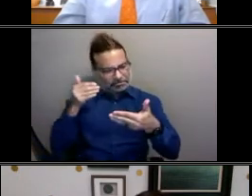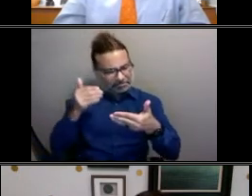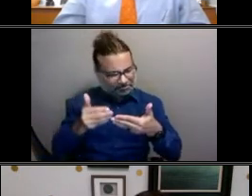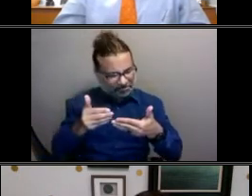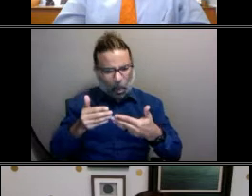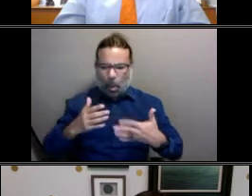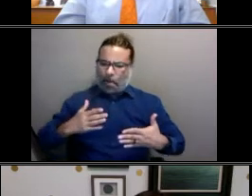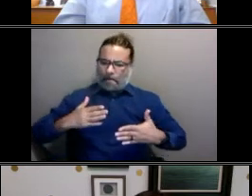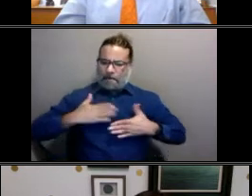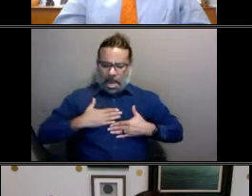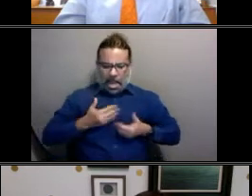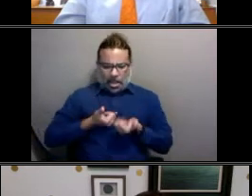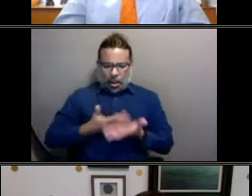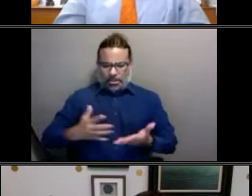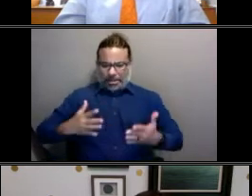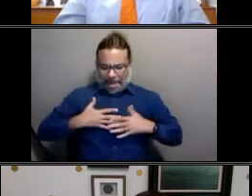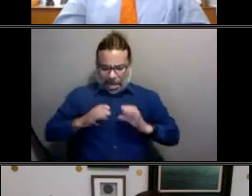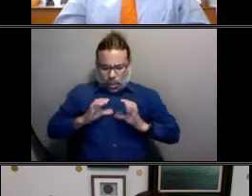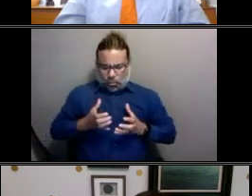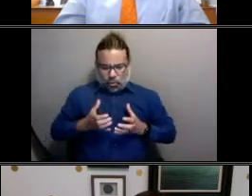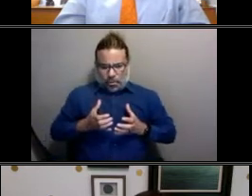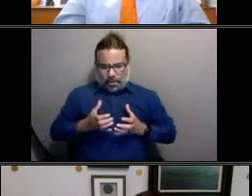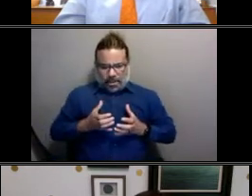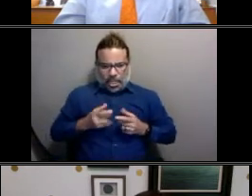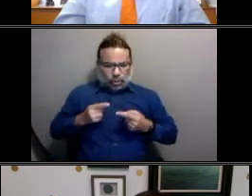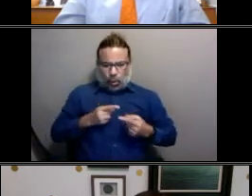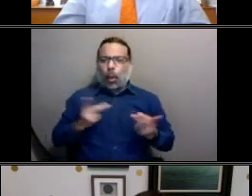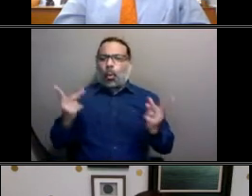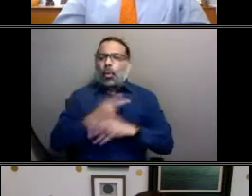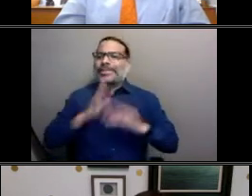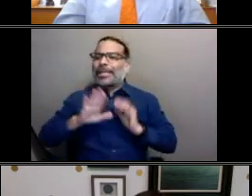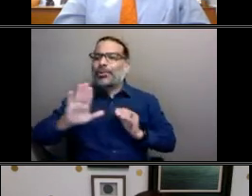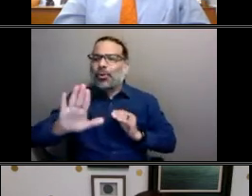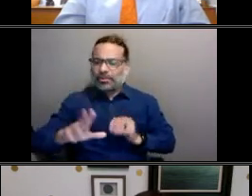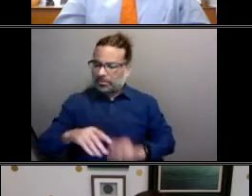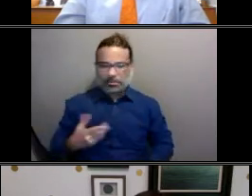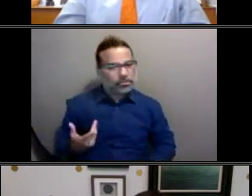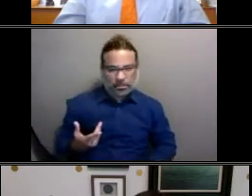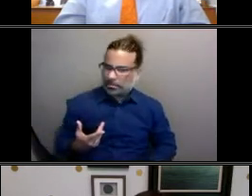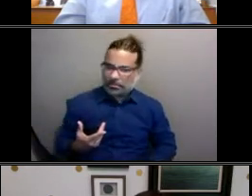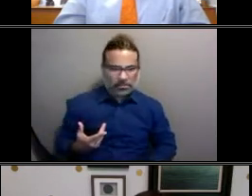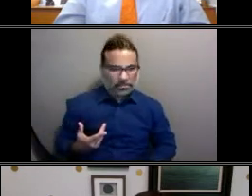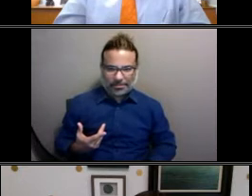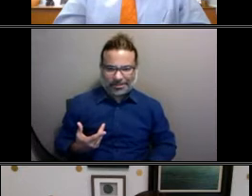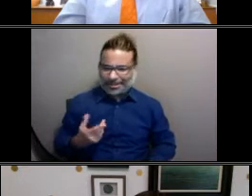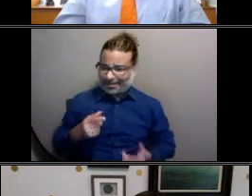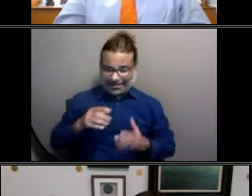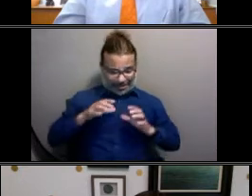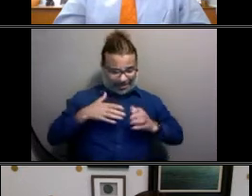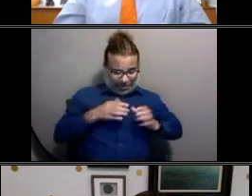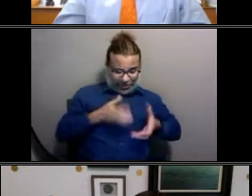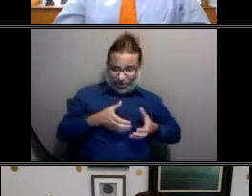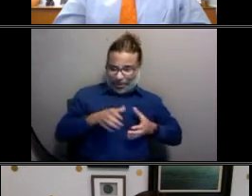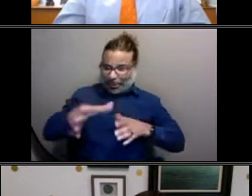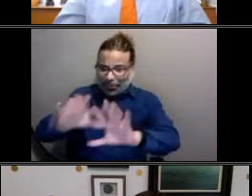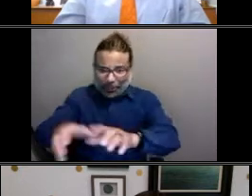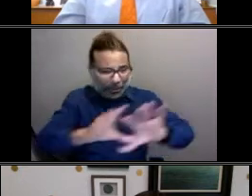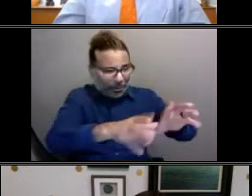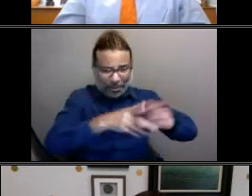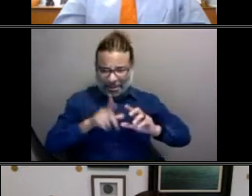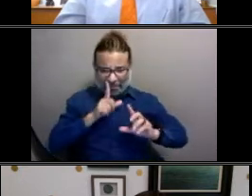my demographic is the struggle is greater. When in fact we are all bound up